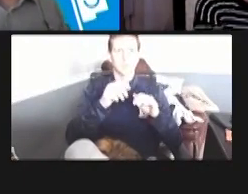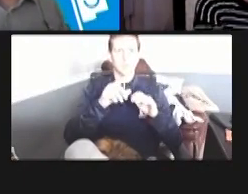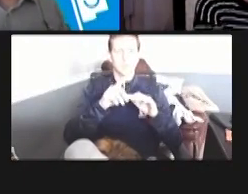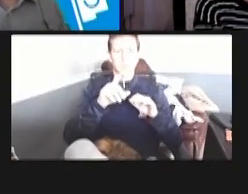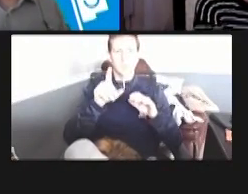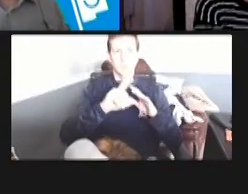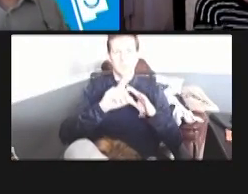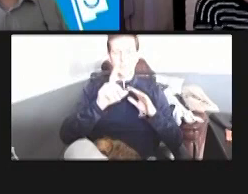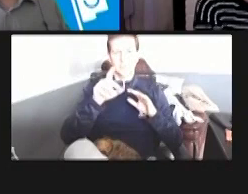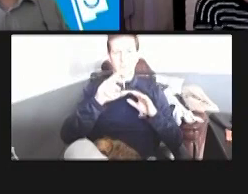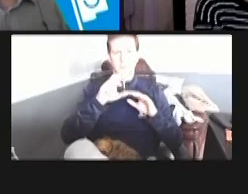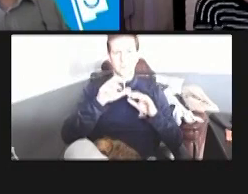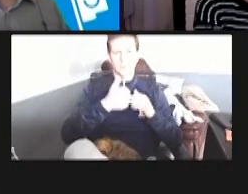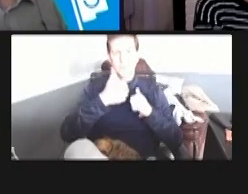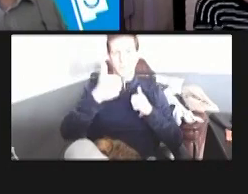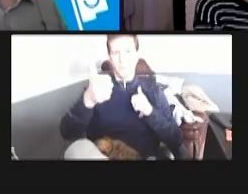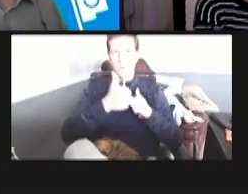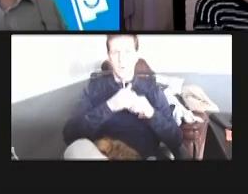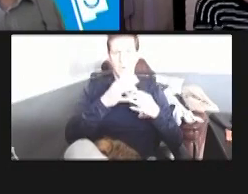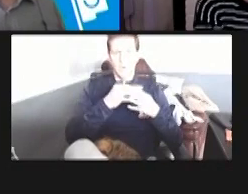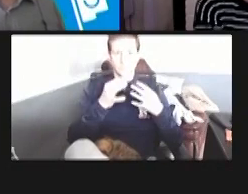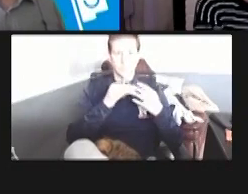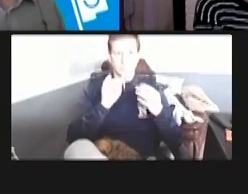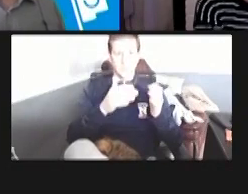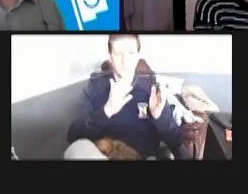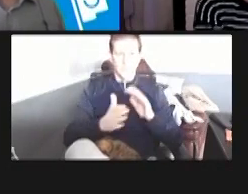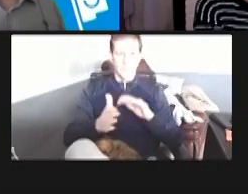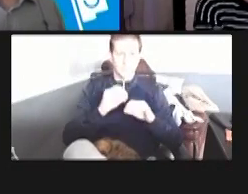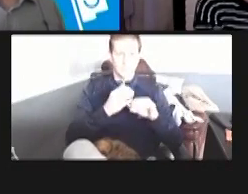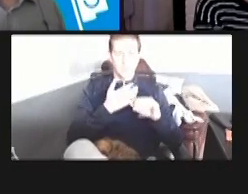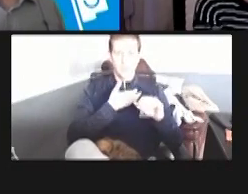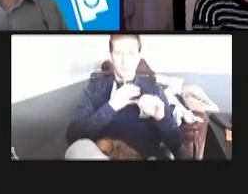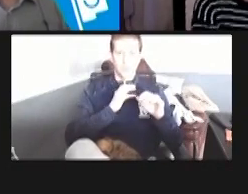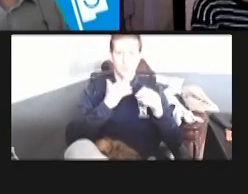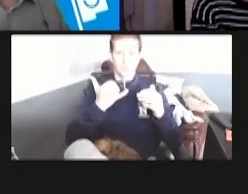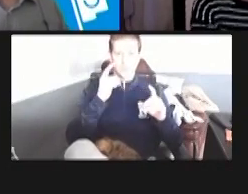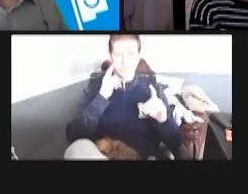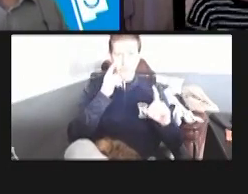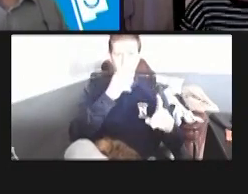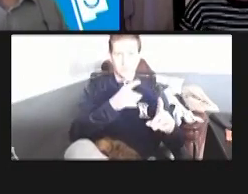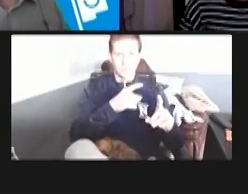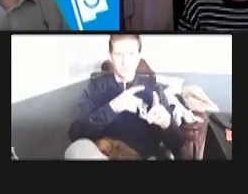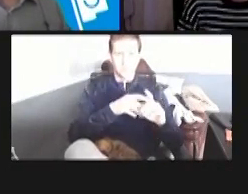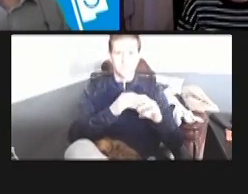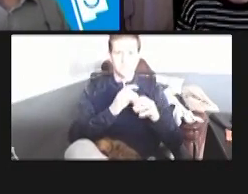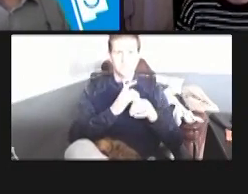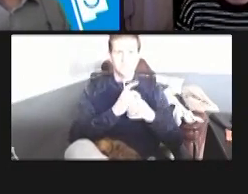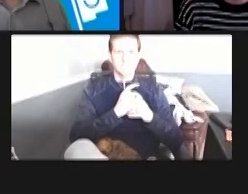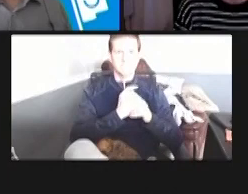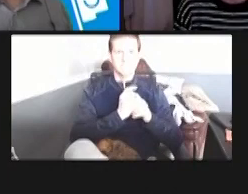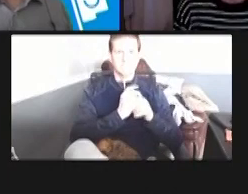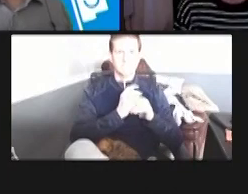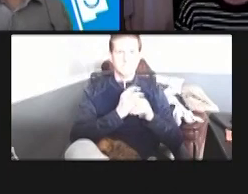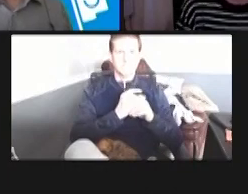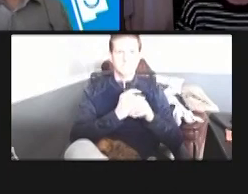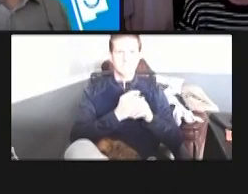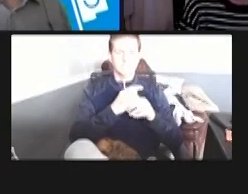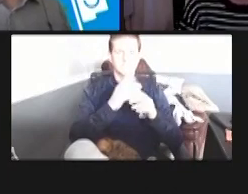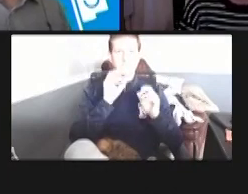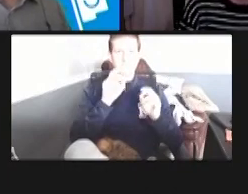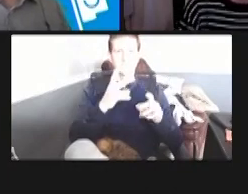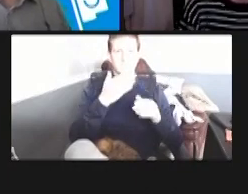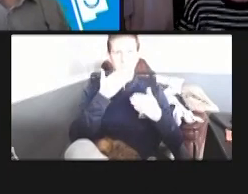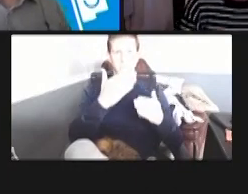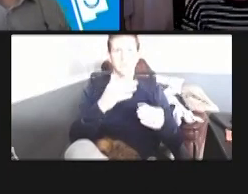meeting. That is the plan and our current trajectories to be able to do that. All right. Thank